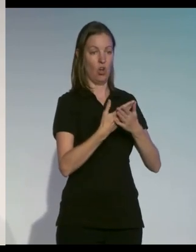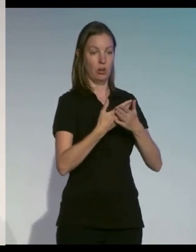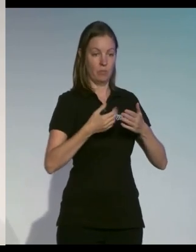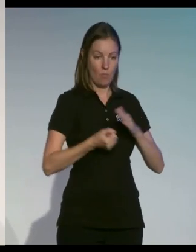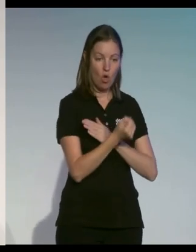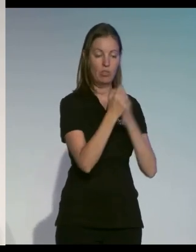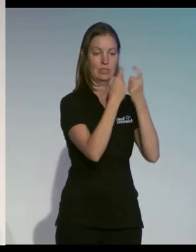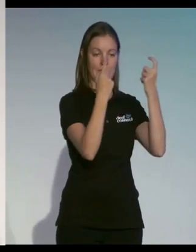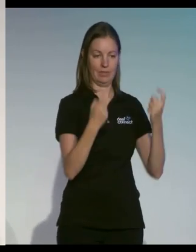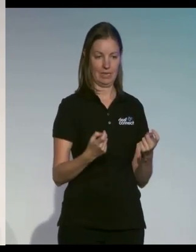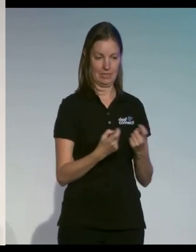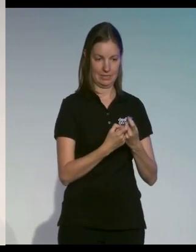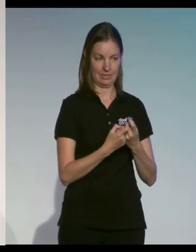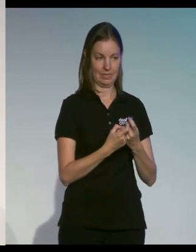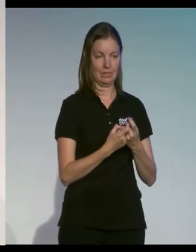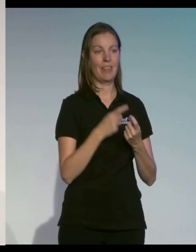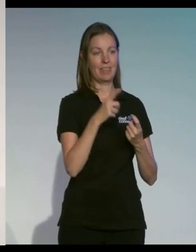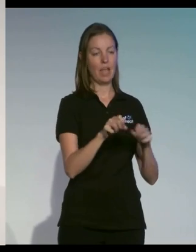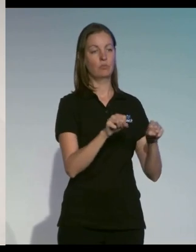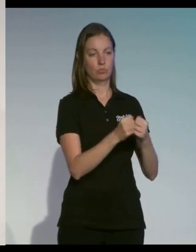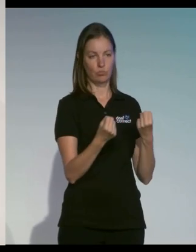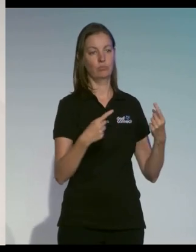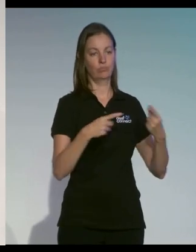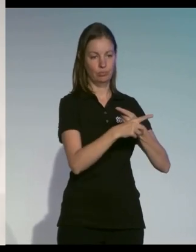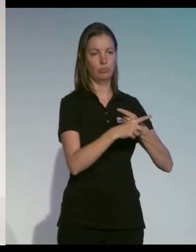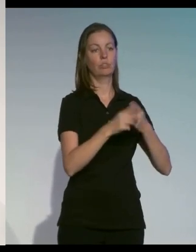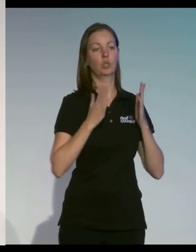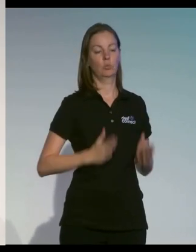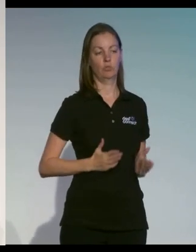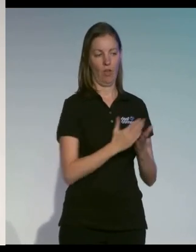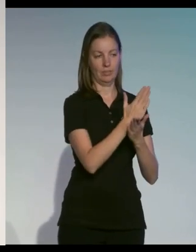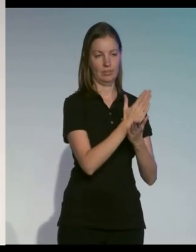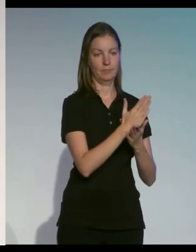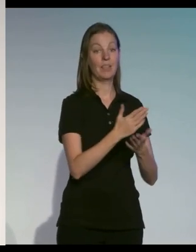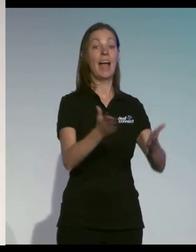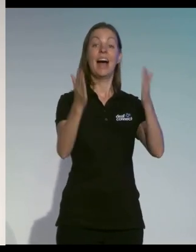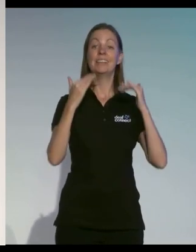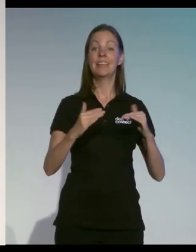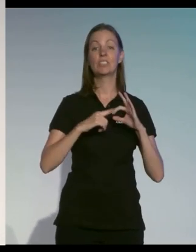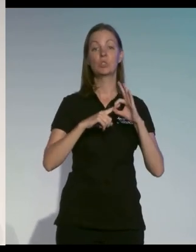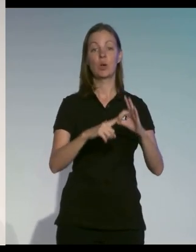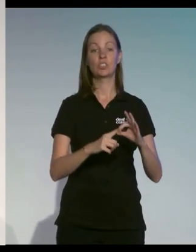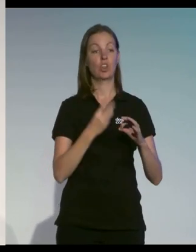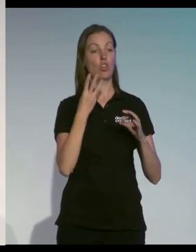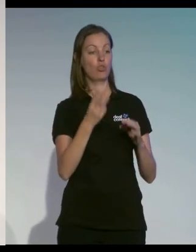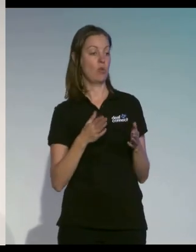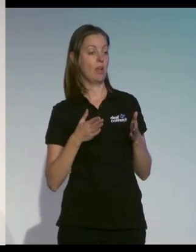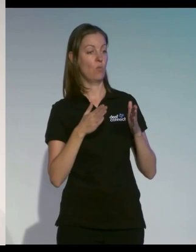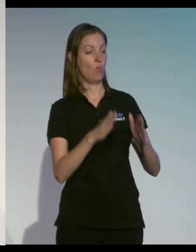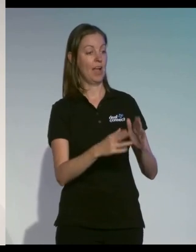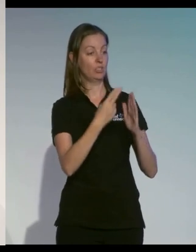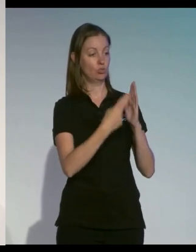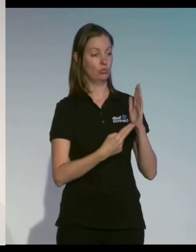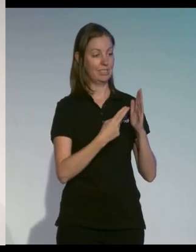to be a breach of human rights. All right, next question. What are the three mechanisms that UN treaty bodies